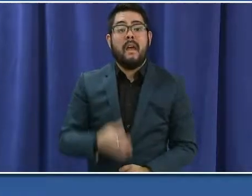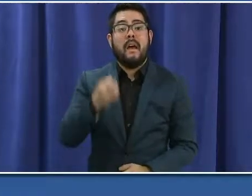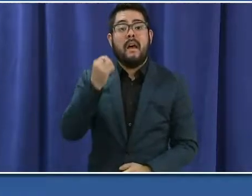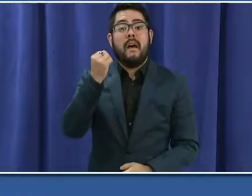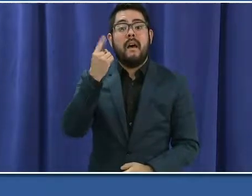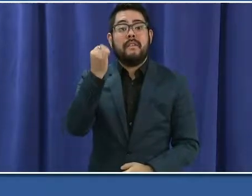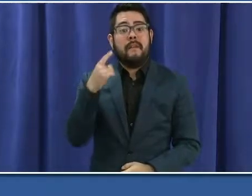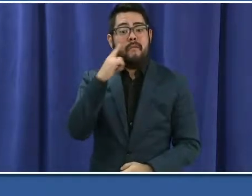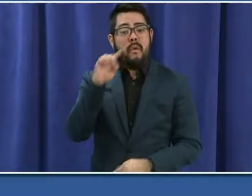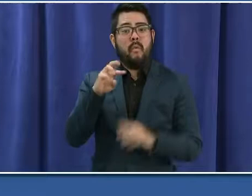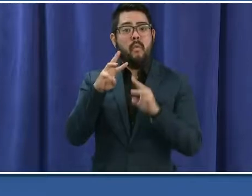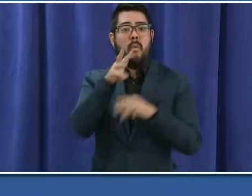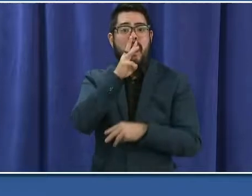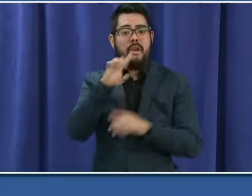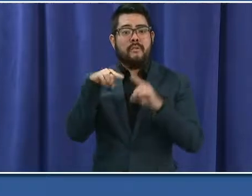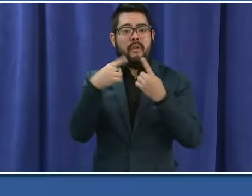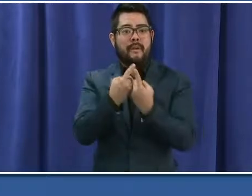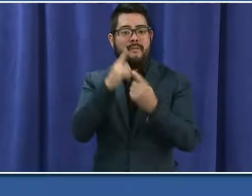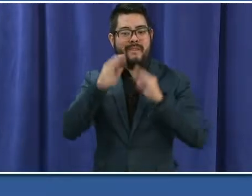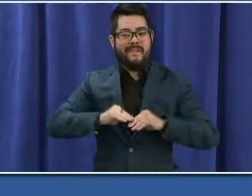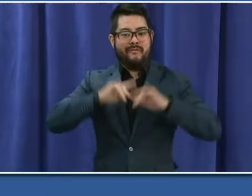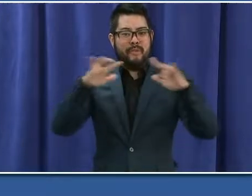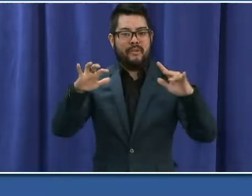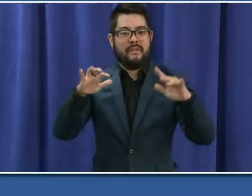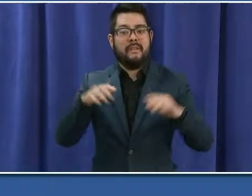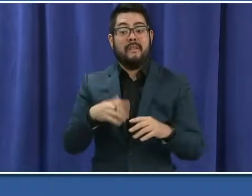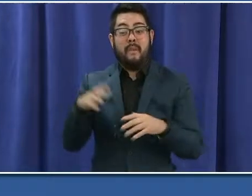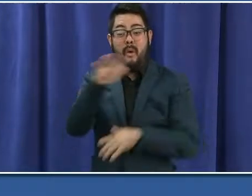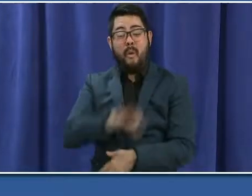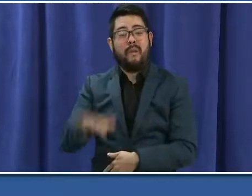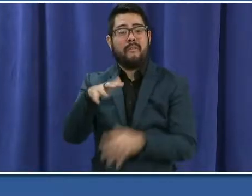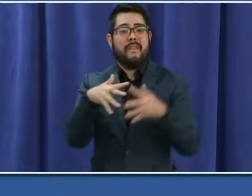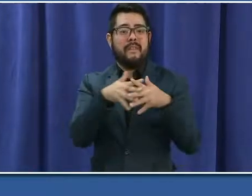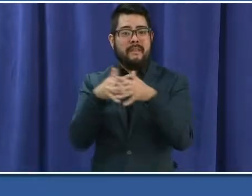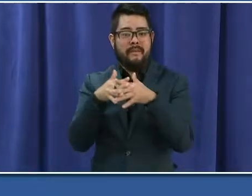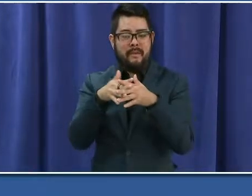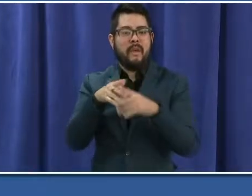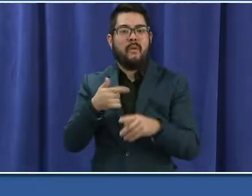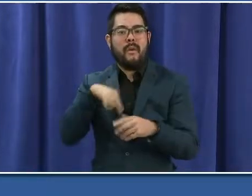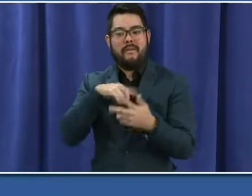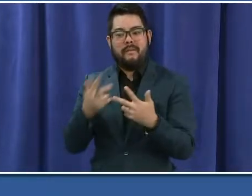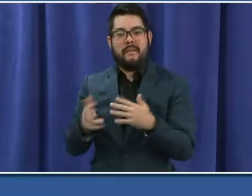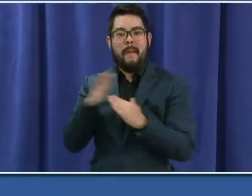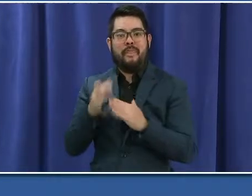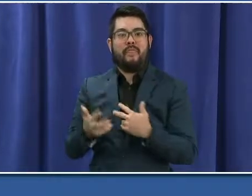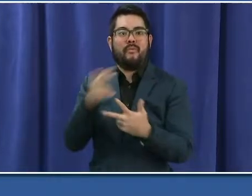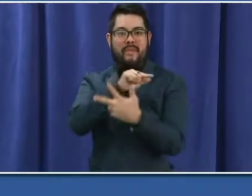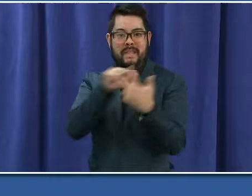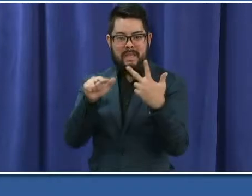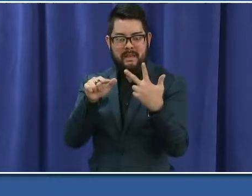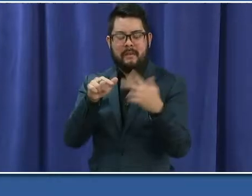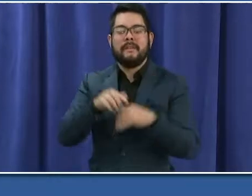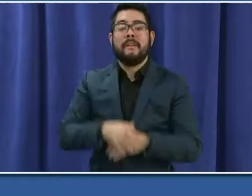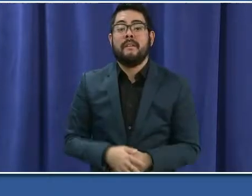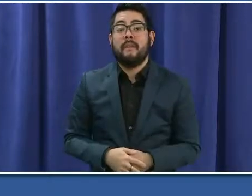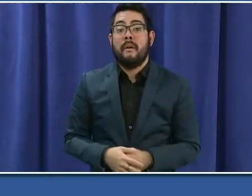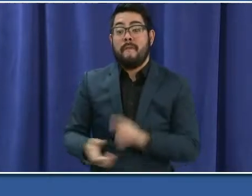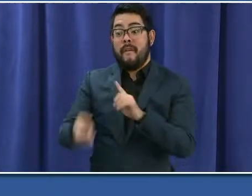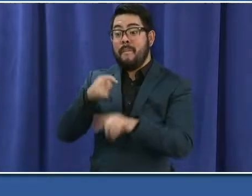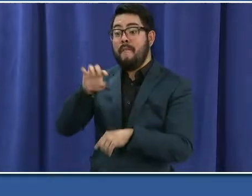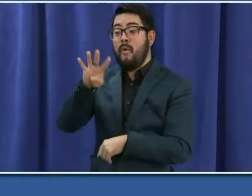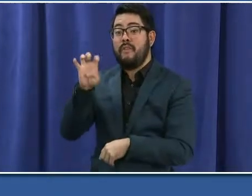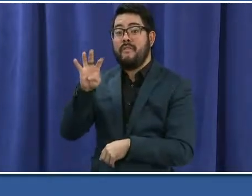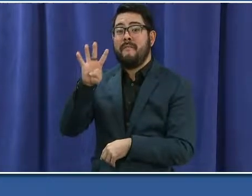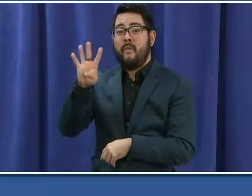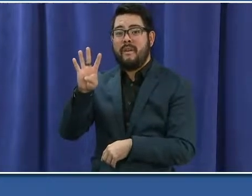largest water departments, the distribution systems in the country, with about 4,400 miles of water main that we have to maintain. Of that 4,400 miles